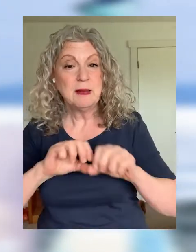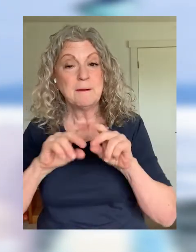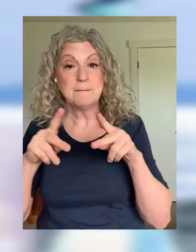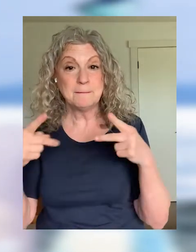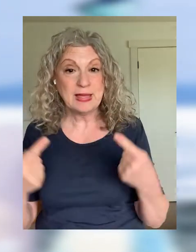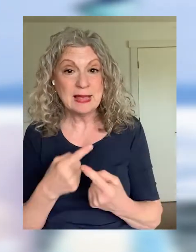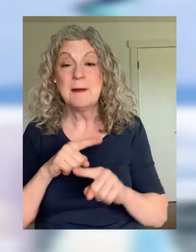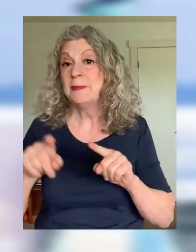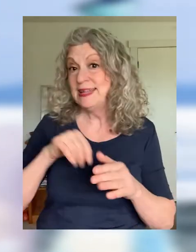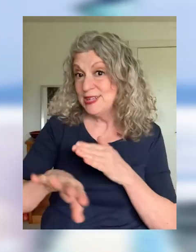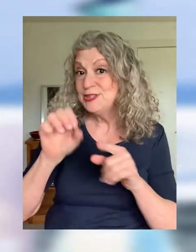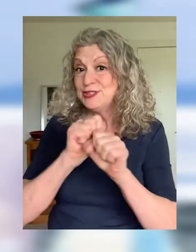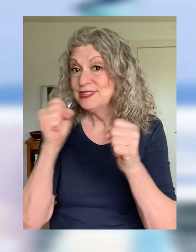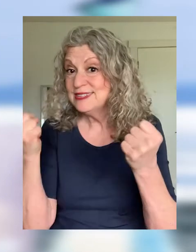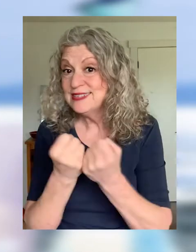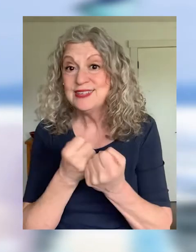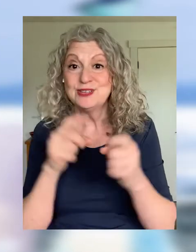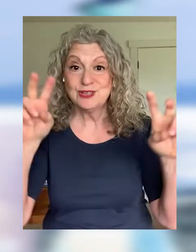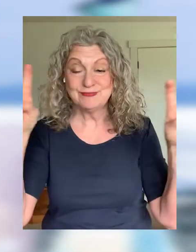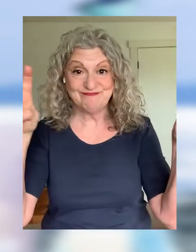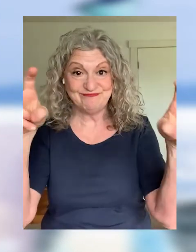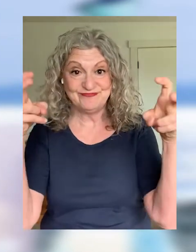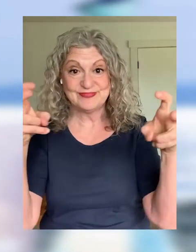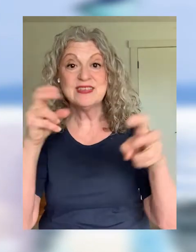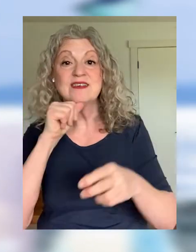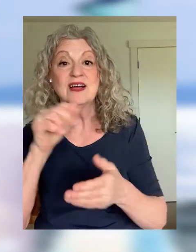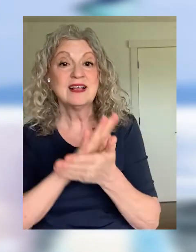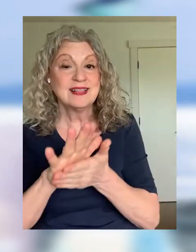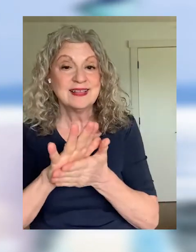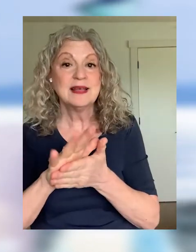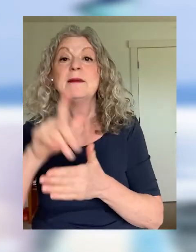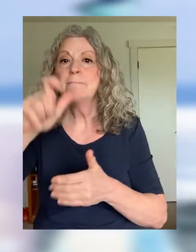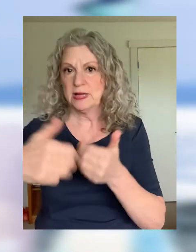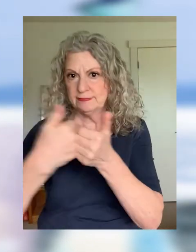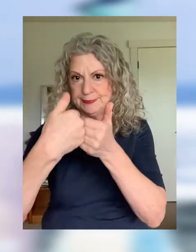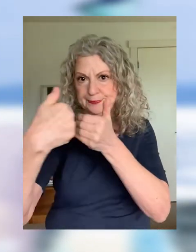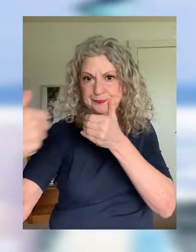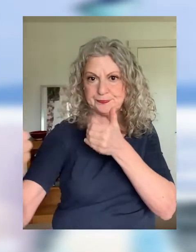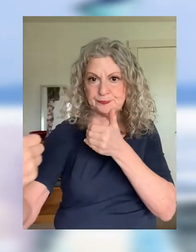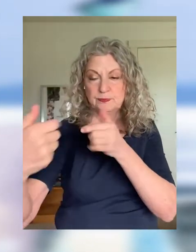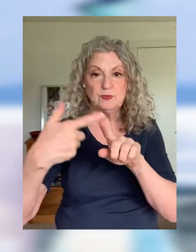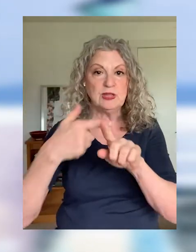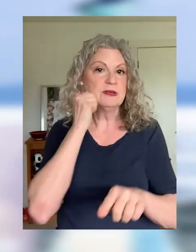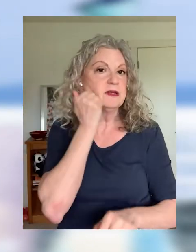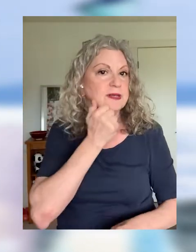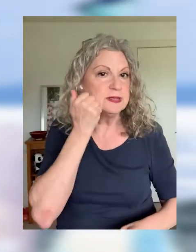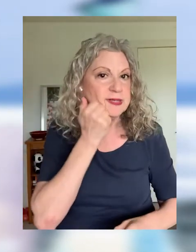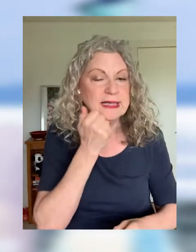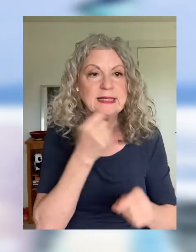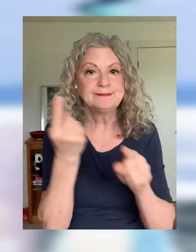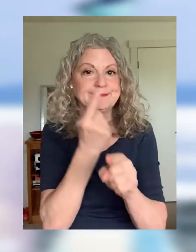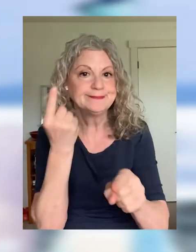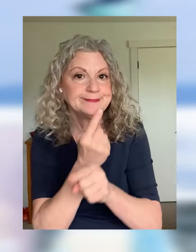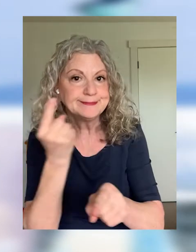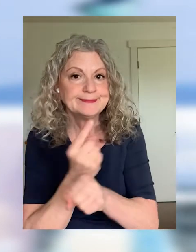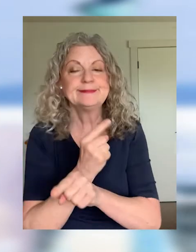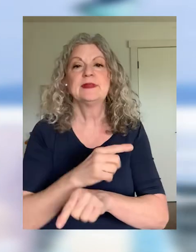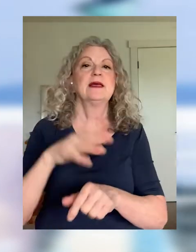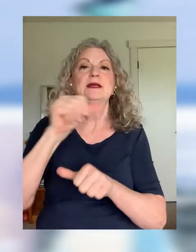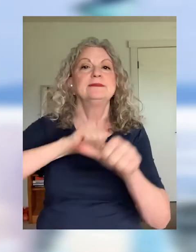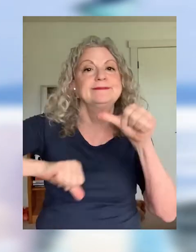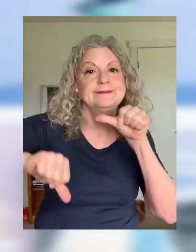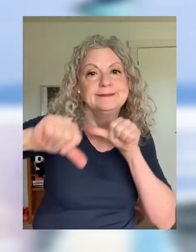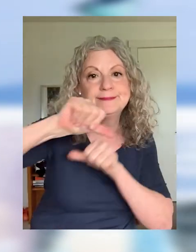her society, she has also become unclean and therefore separated from the daily routines and social interactions of